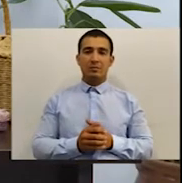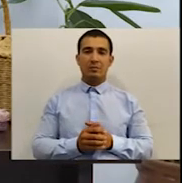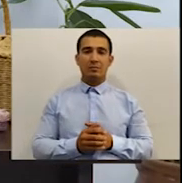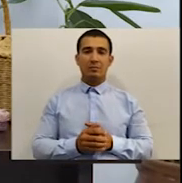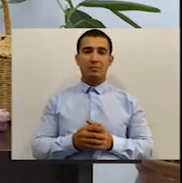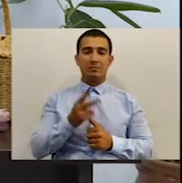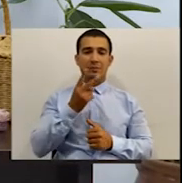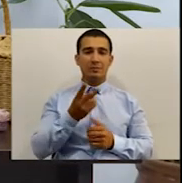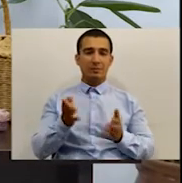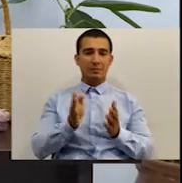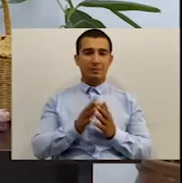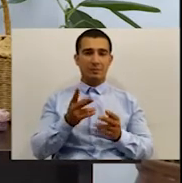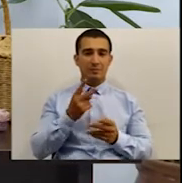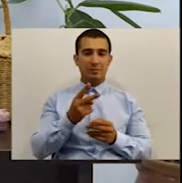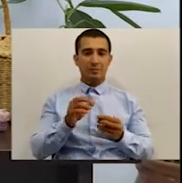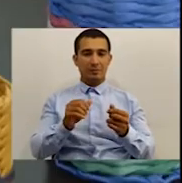ikkitaga taxlaymiz.